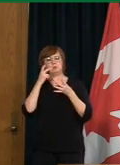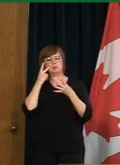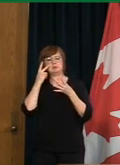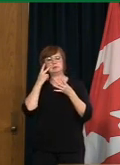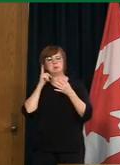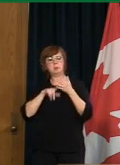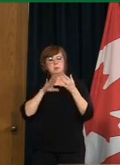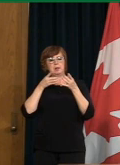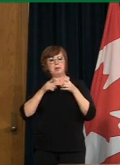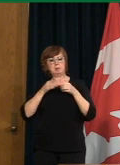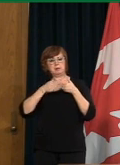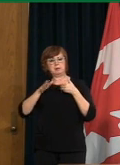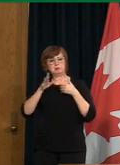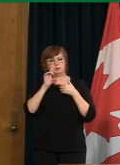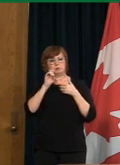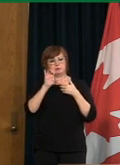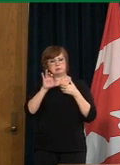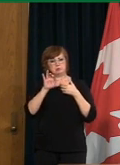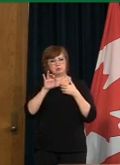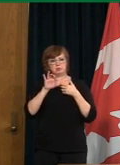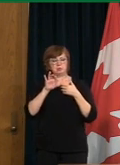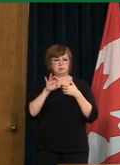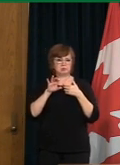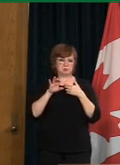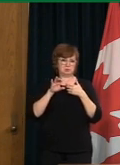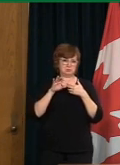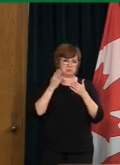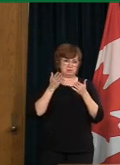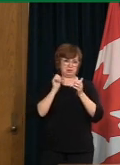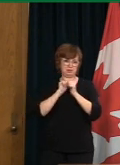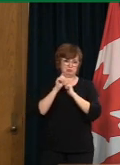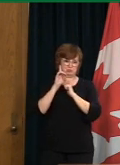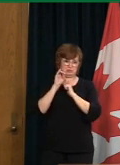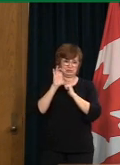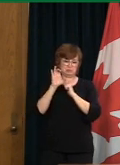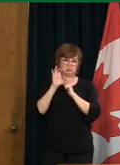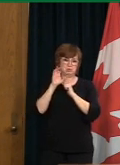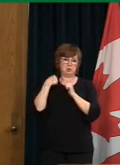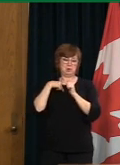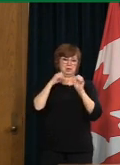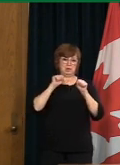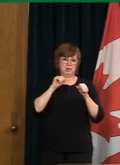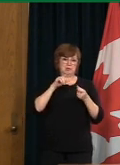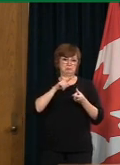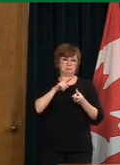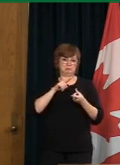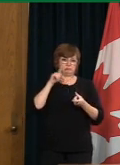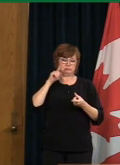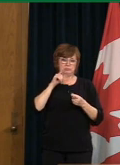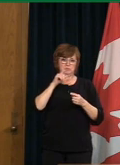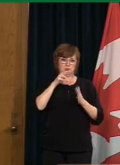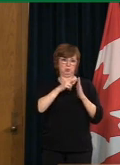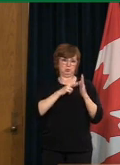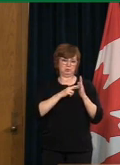of continuing or even relaxing some of those measures as appropriate. But having said that, if right now our numbers seem to